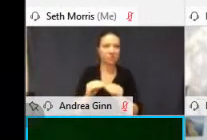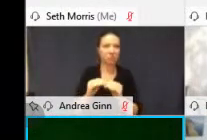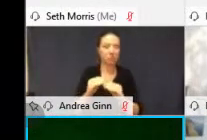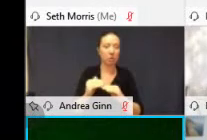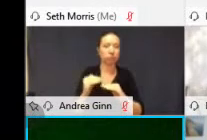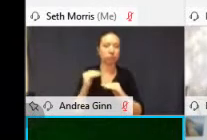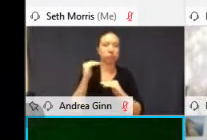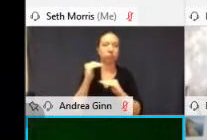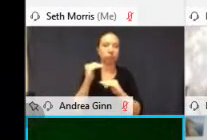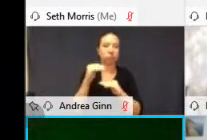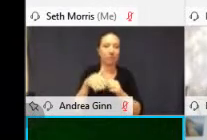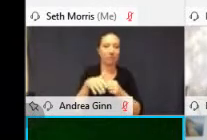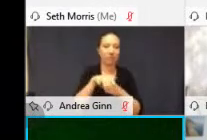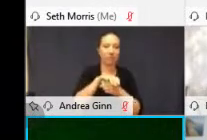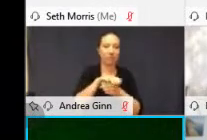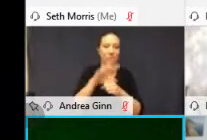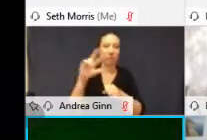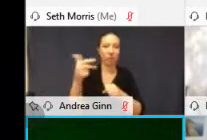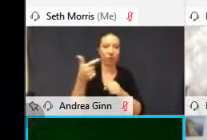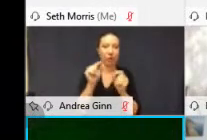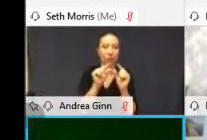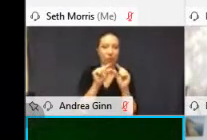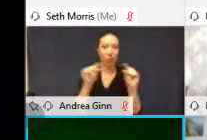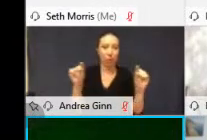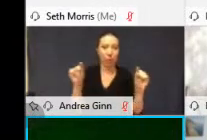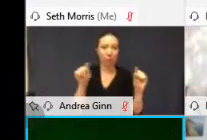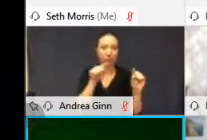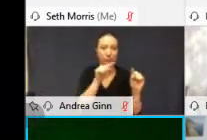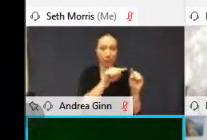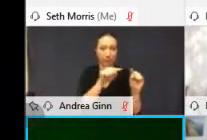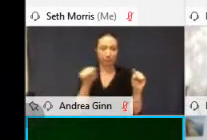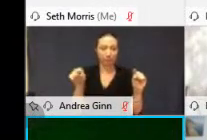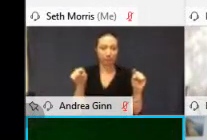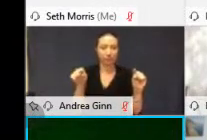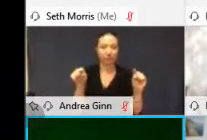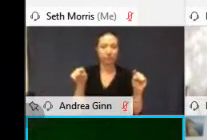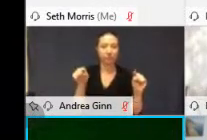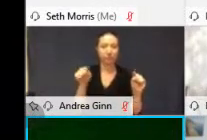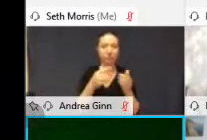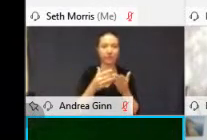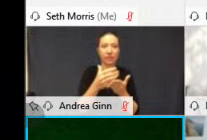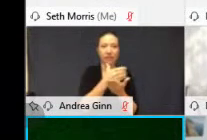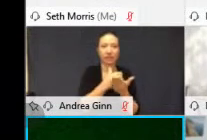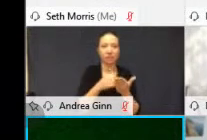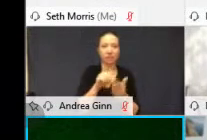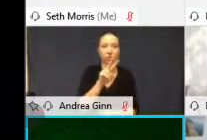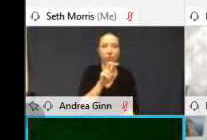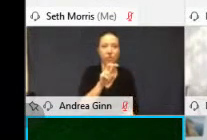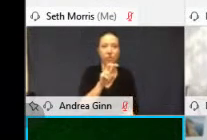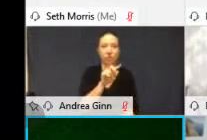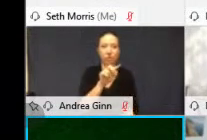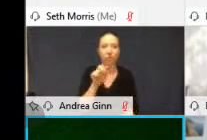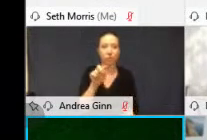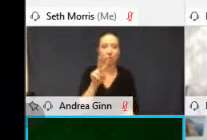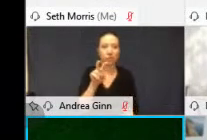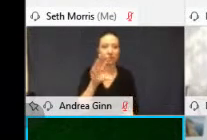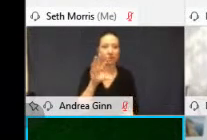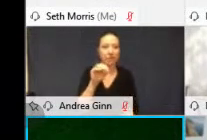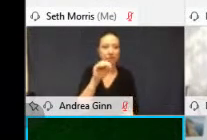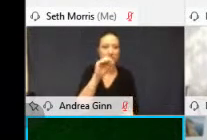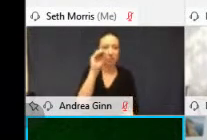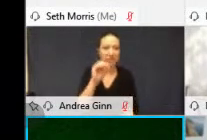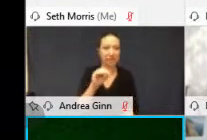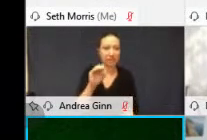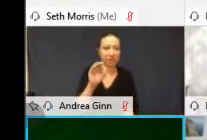to the third row, where people have household income between 200 and 250% of